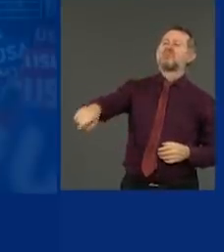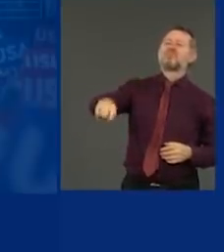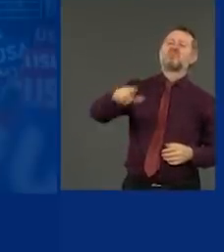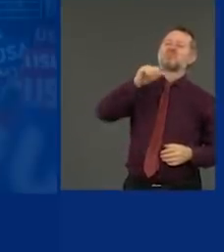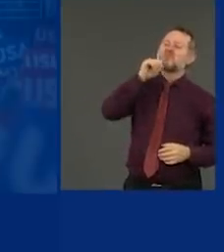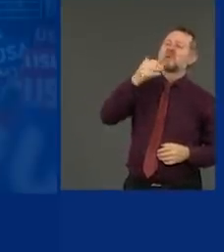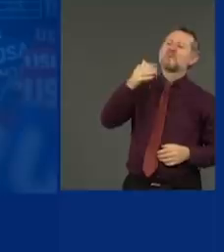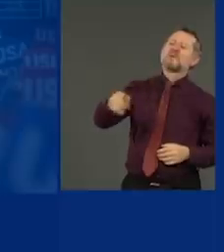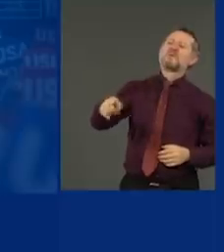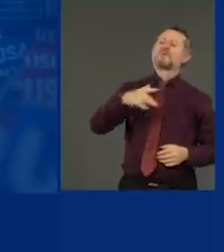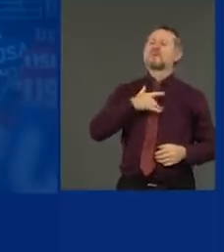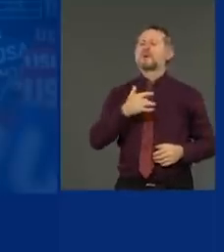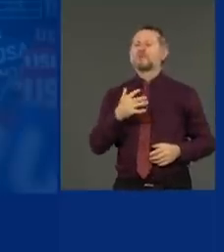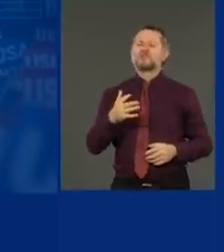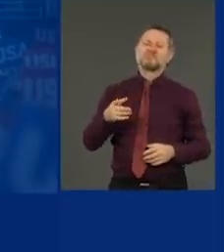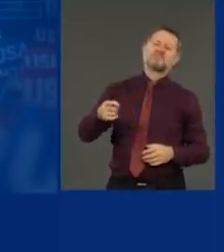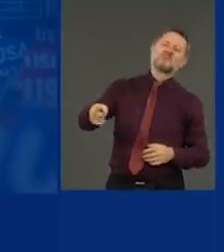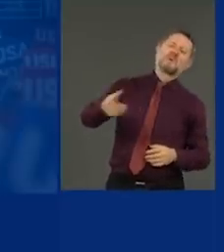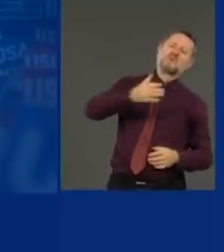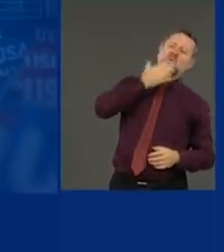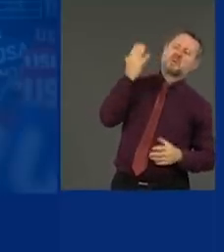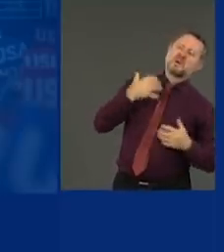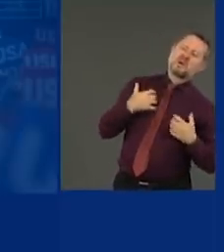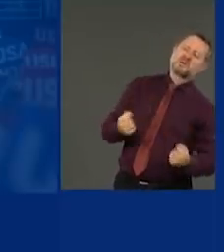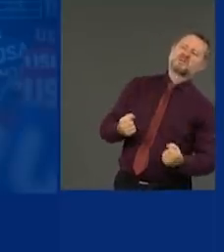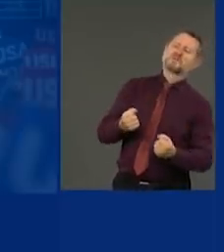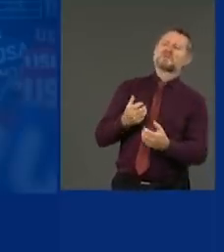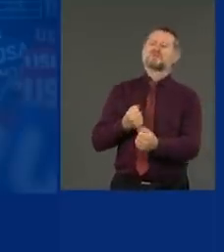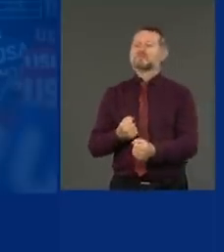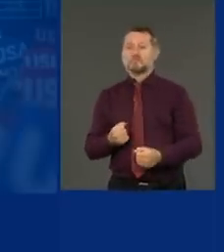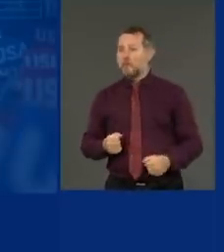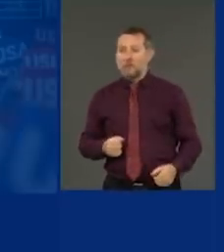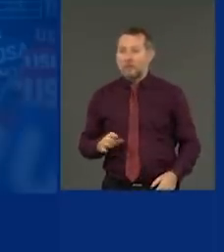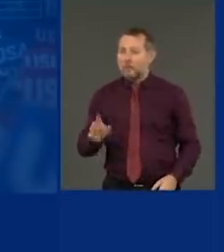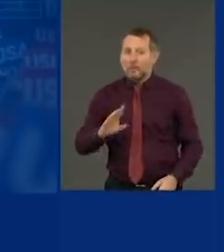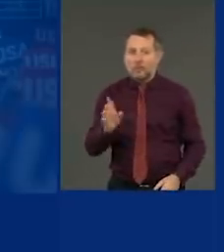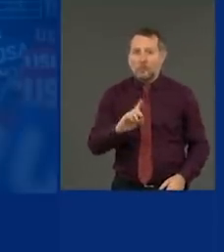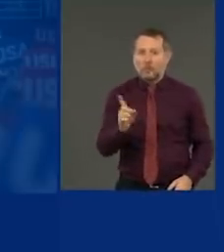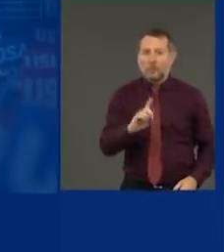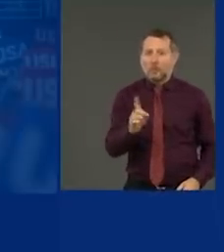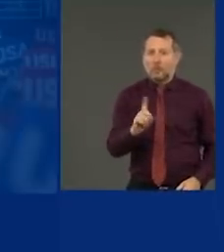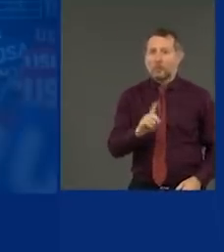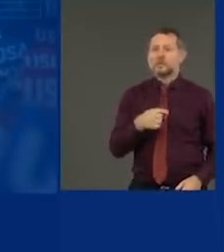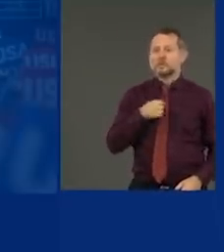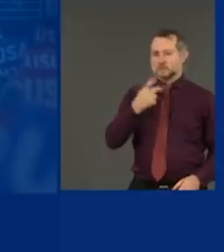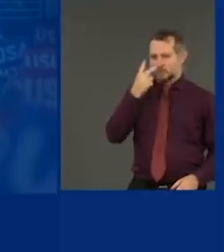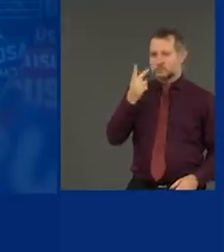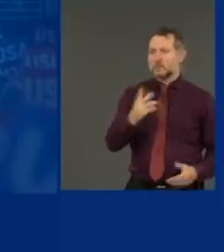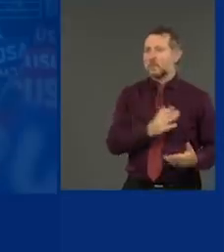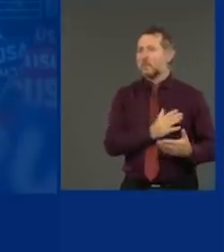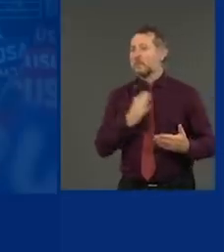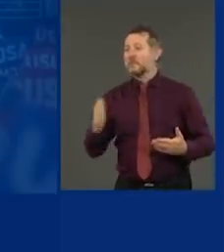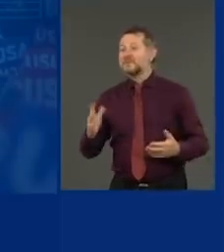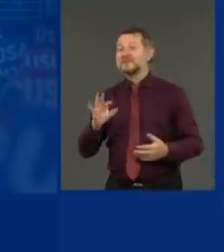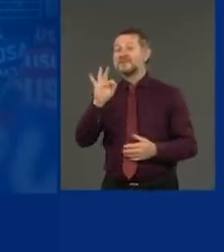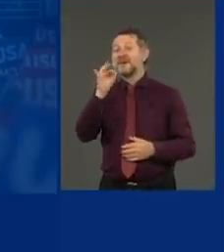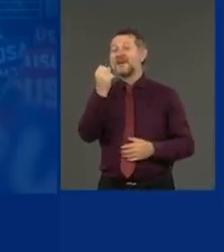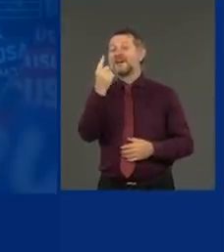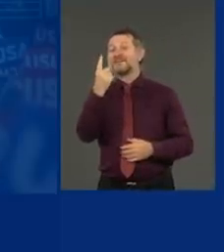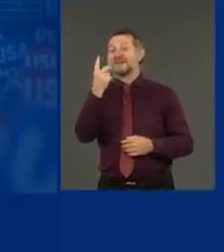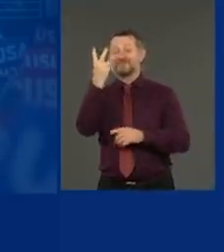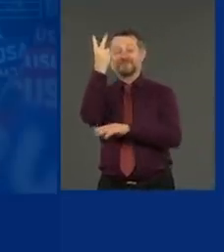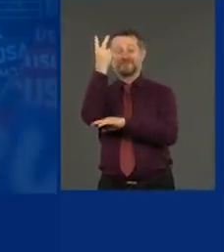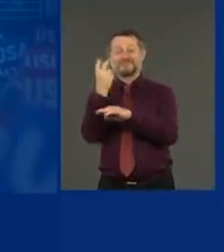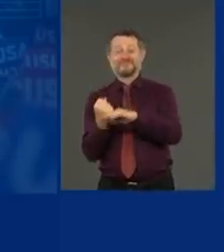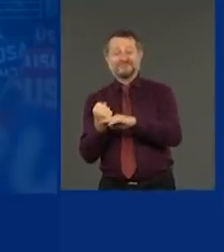the courage of people. I had seen snapshots of it. You know, after 9/11, there were all sorts of people who just showed up